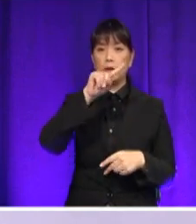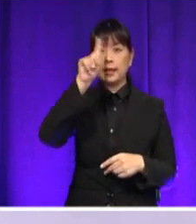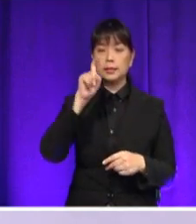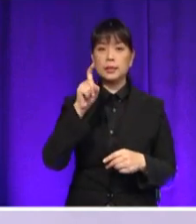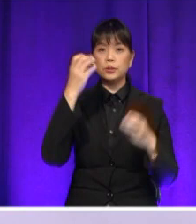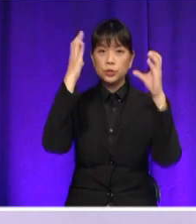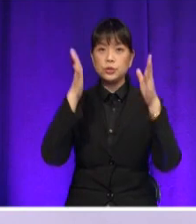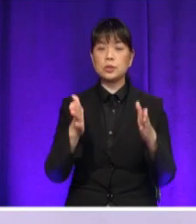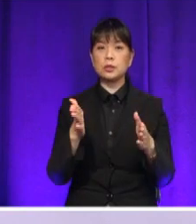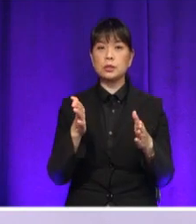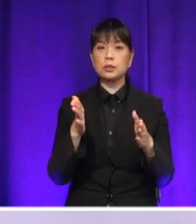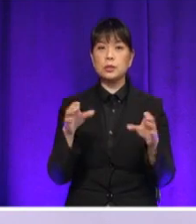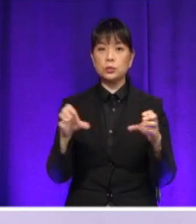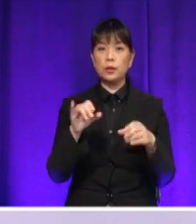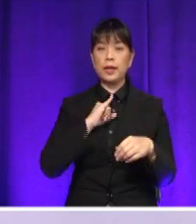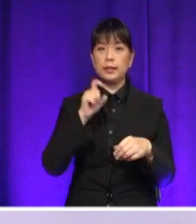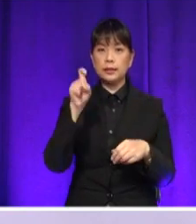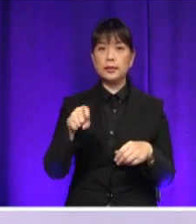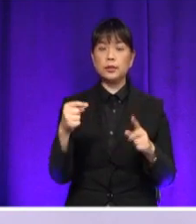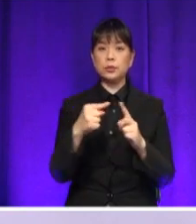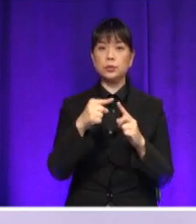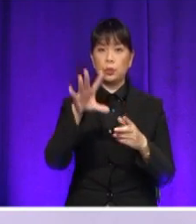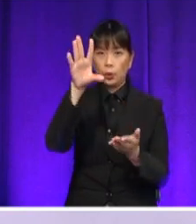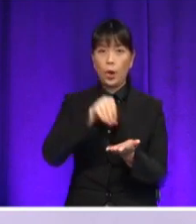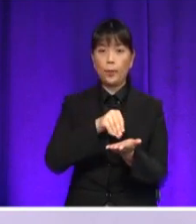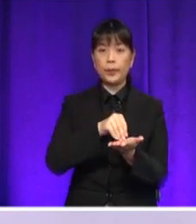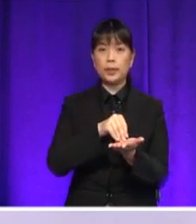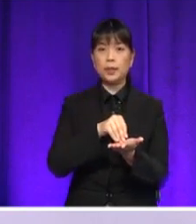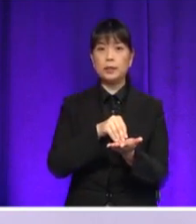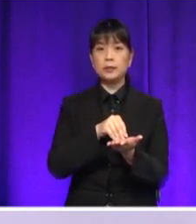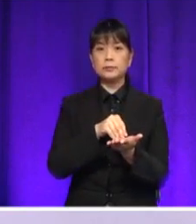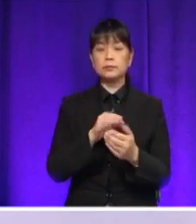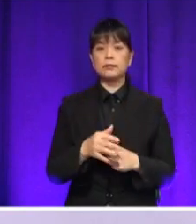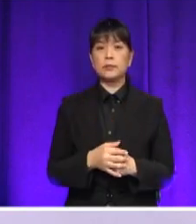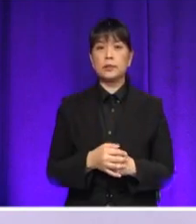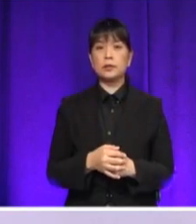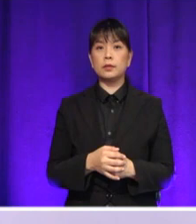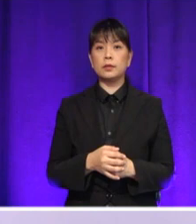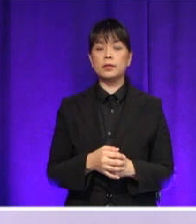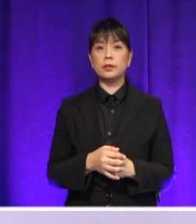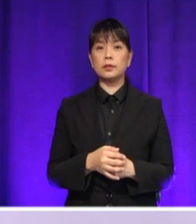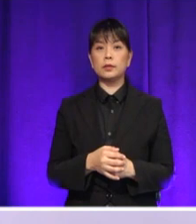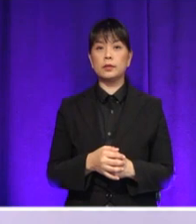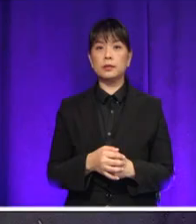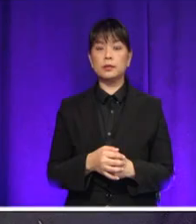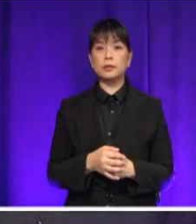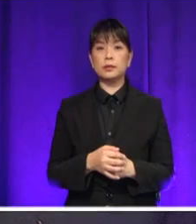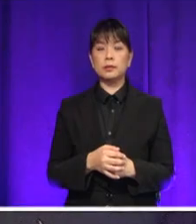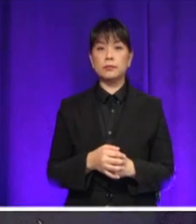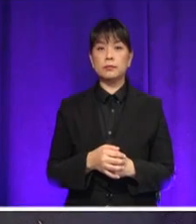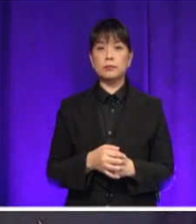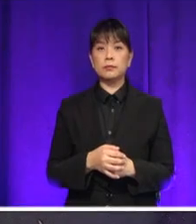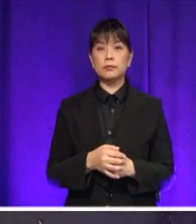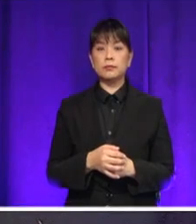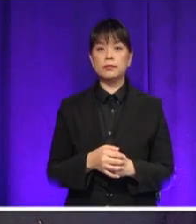teacher, what's the date today? So I'll be like, if I can have a baju kurung with an